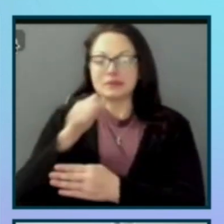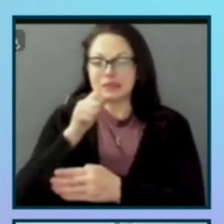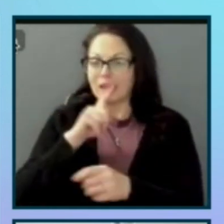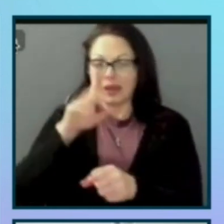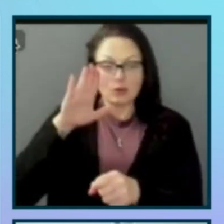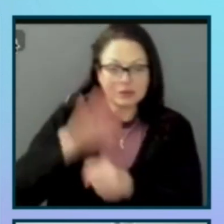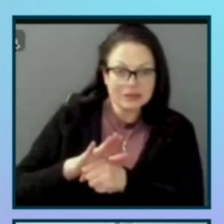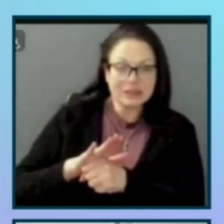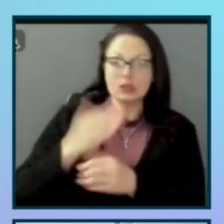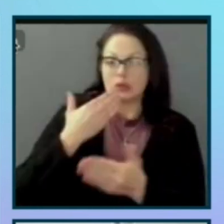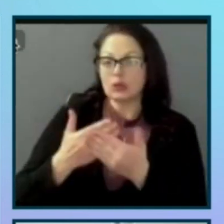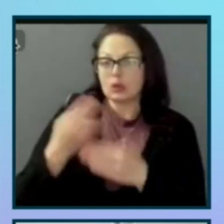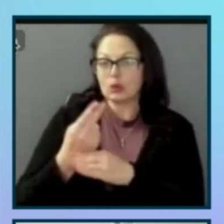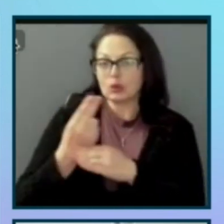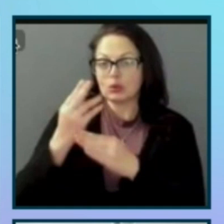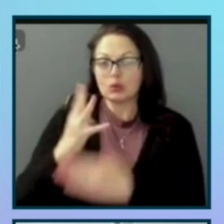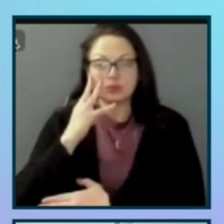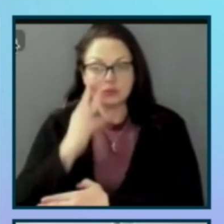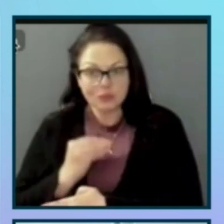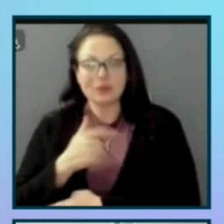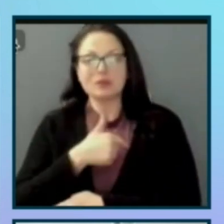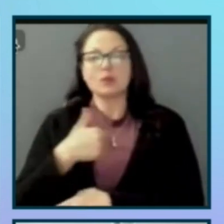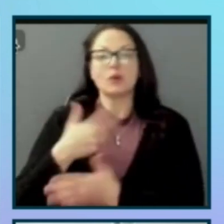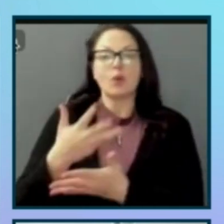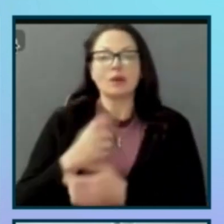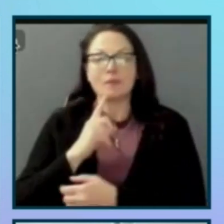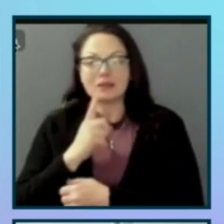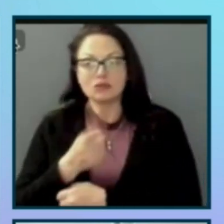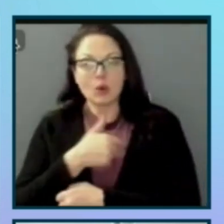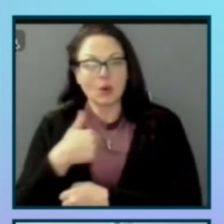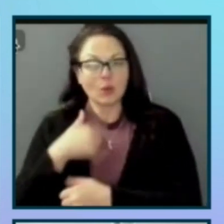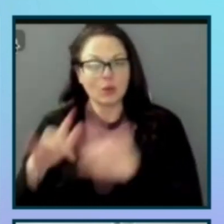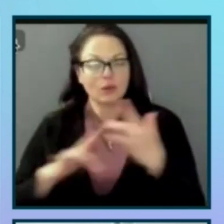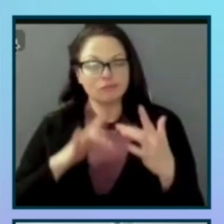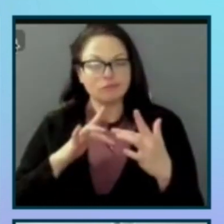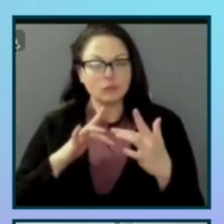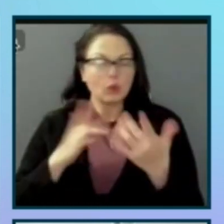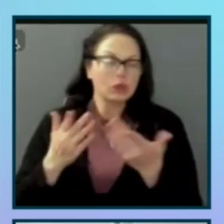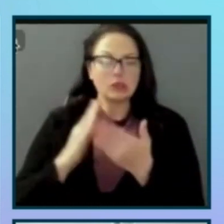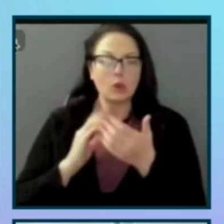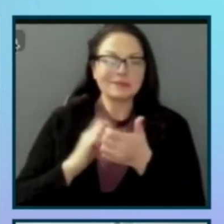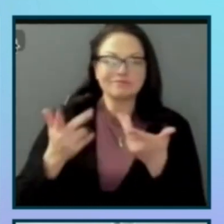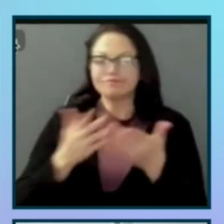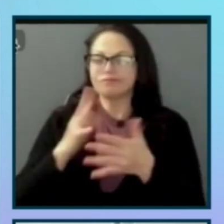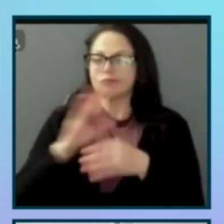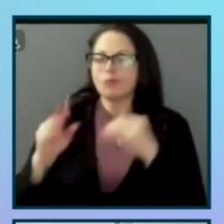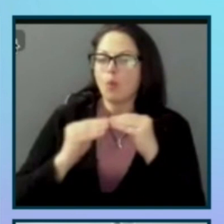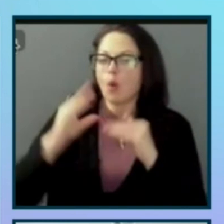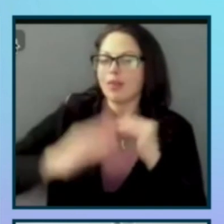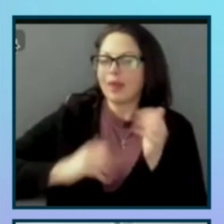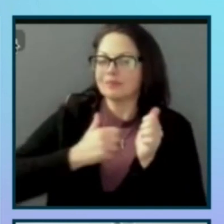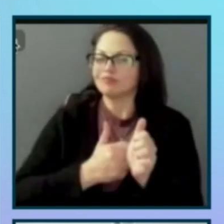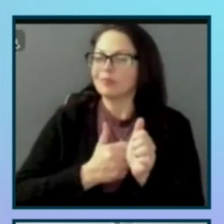in addition to passing the web content accessibility guidelines, we're reaching past compliance and giving a really great user experience